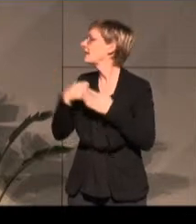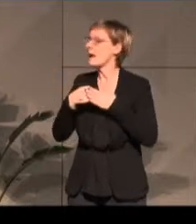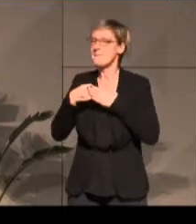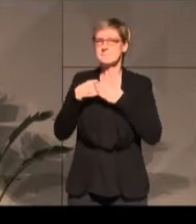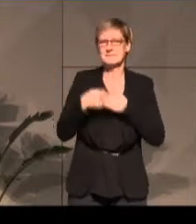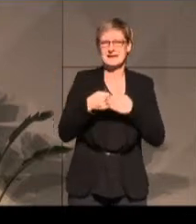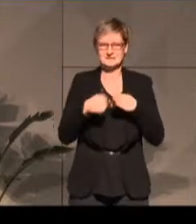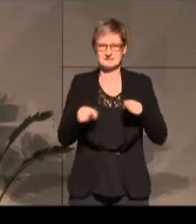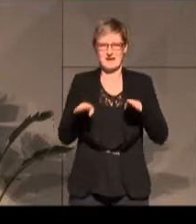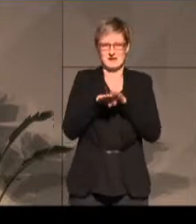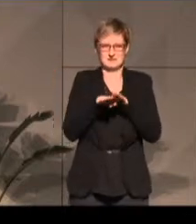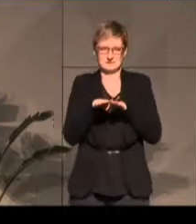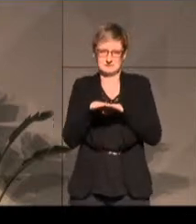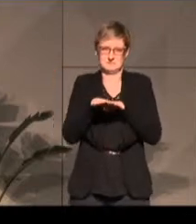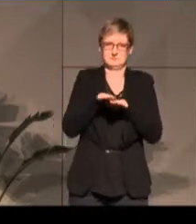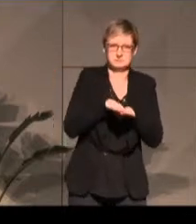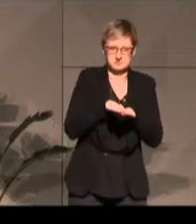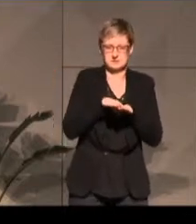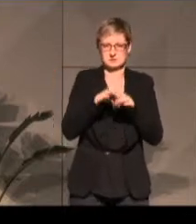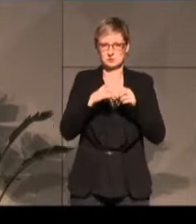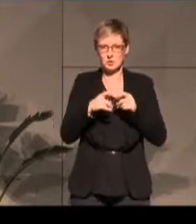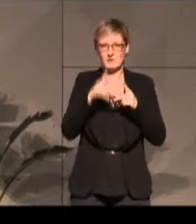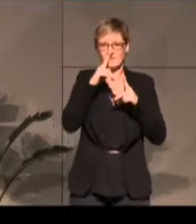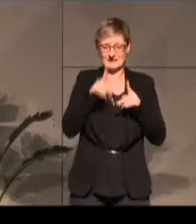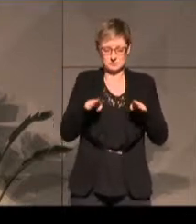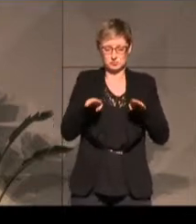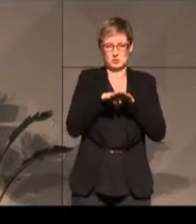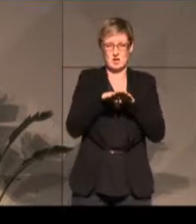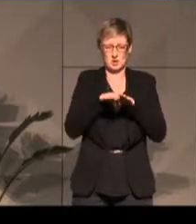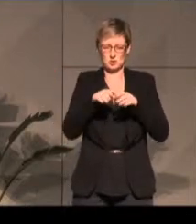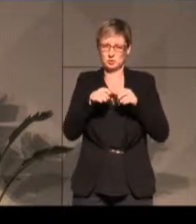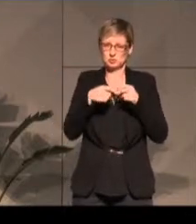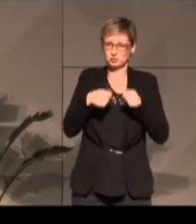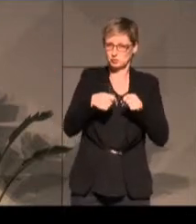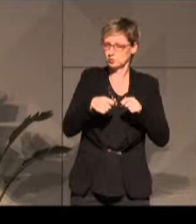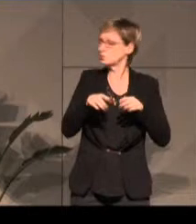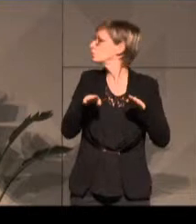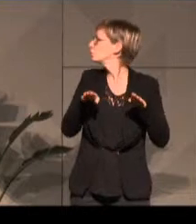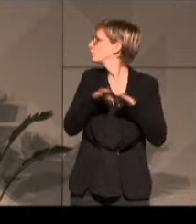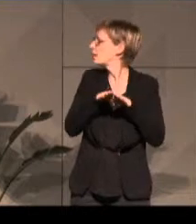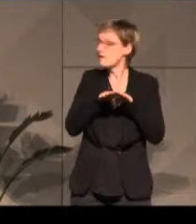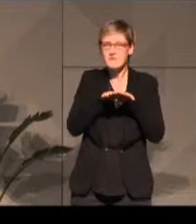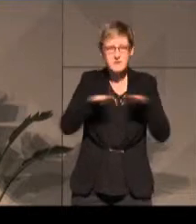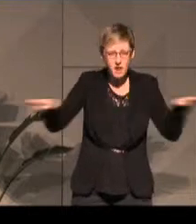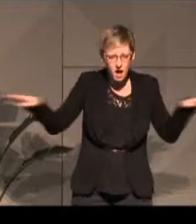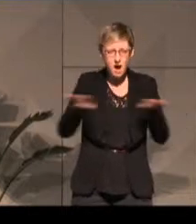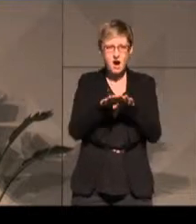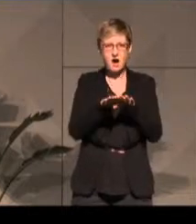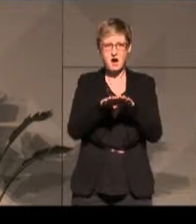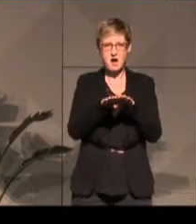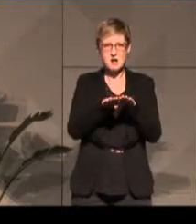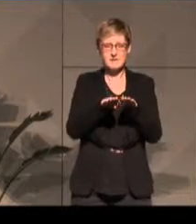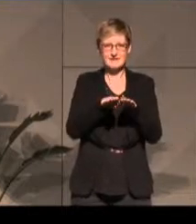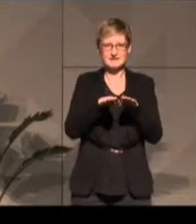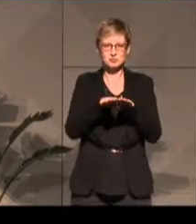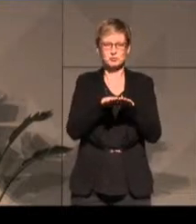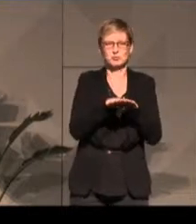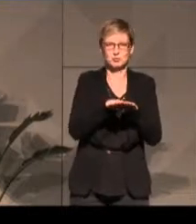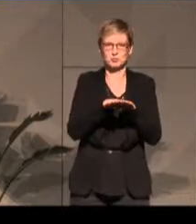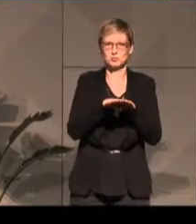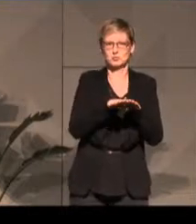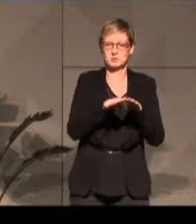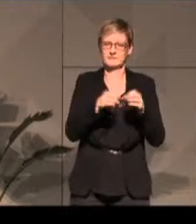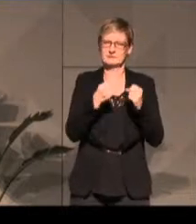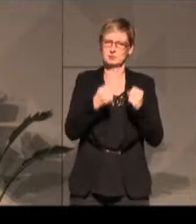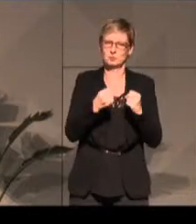pressured ice ridges we talked about before, when the pressure in the ice increases too much, and where there used to be only flat